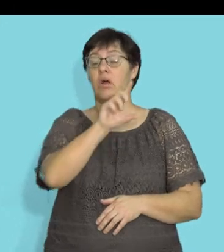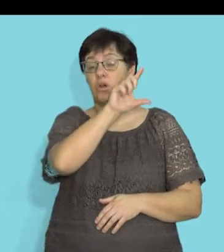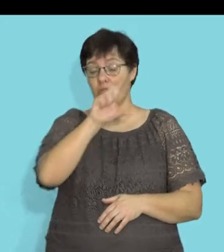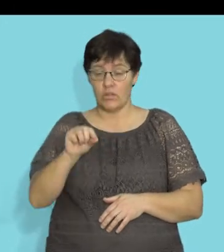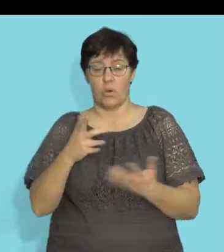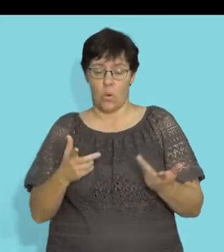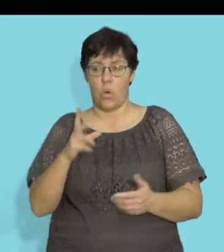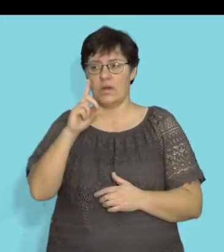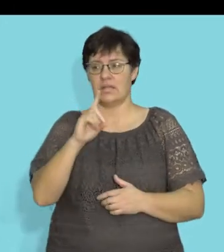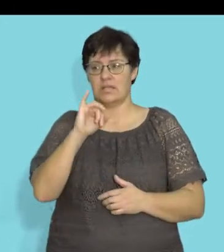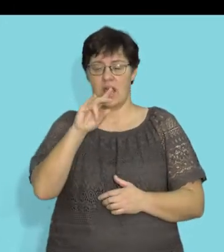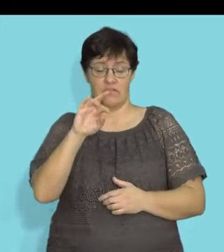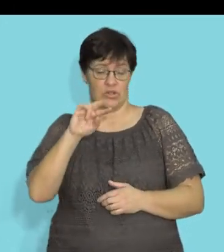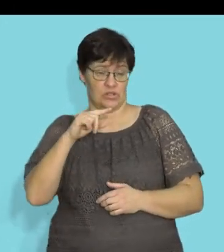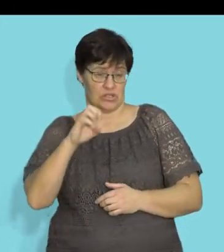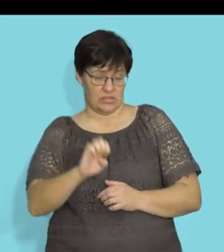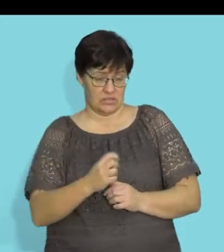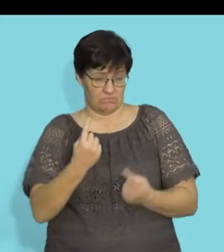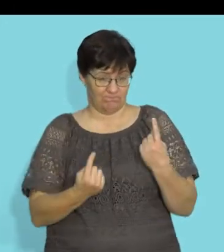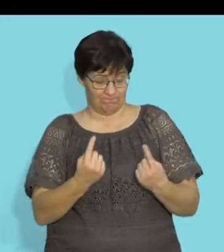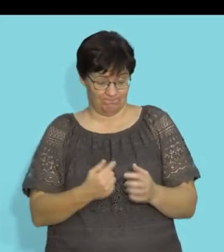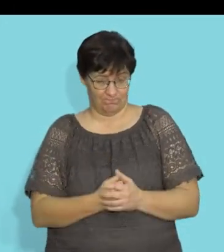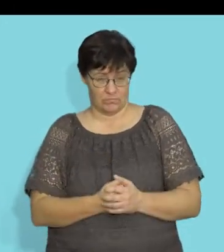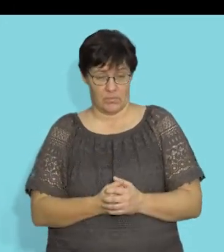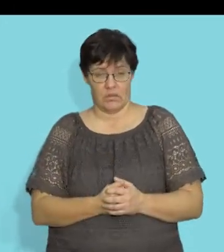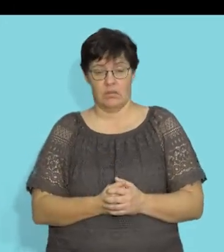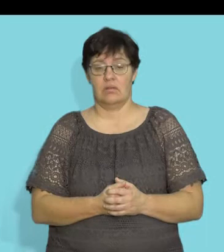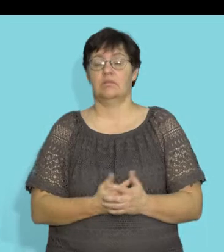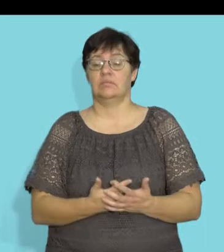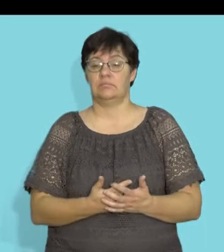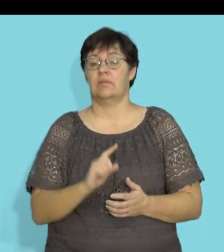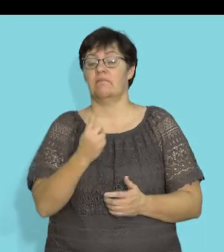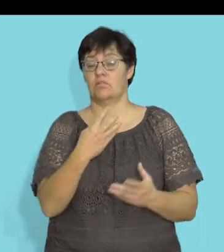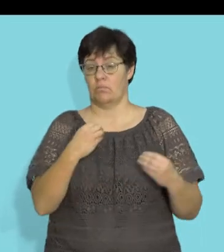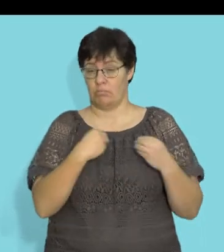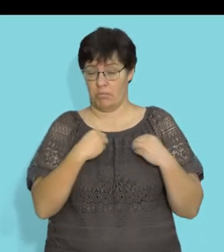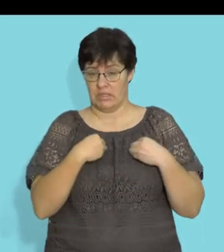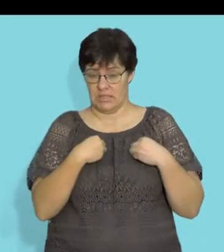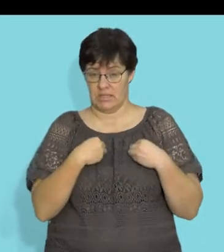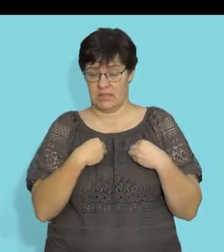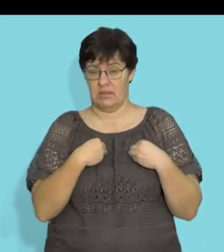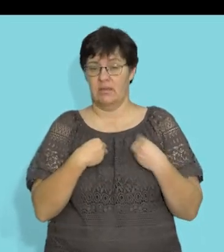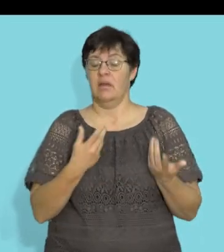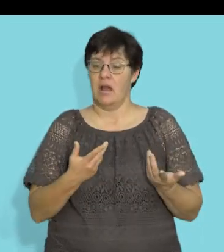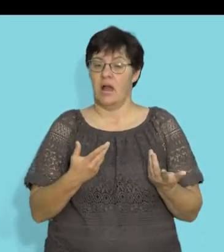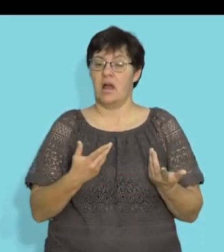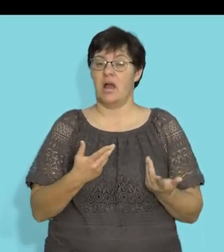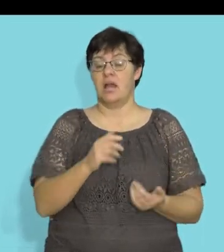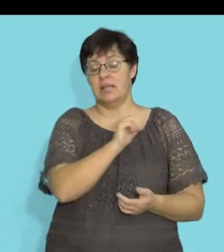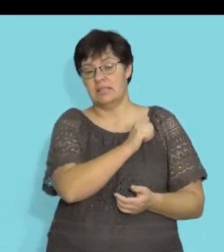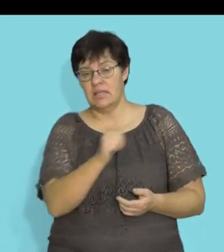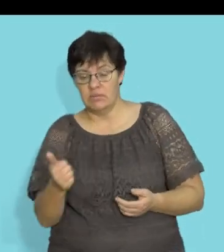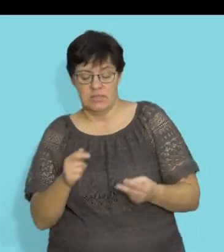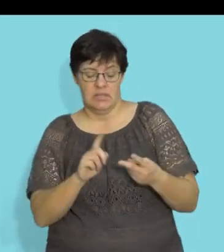or diverge? So we just have to remember the first property of a sequence or a